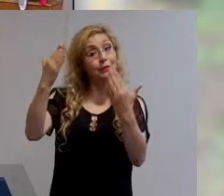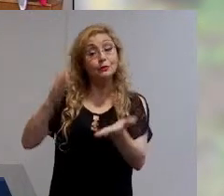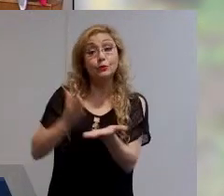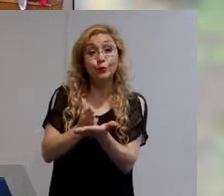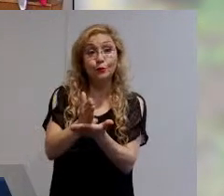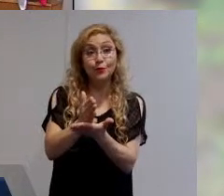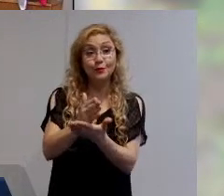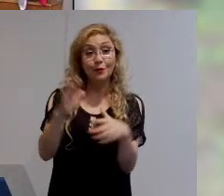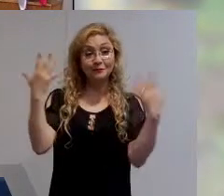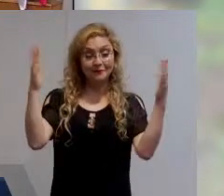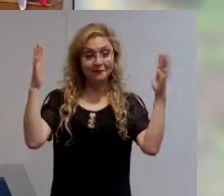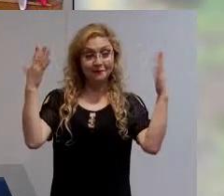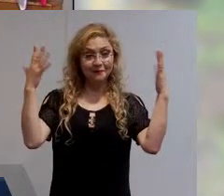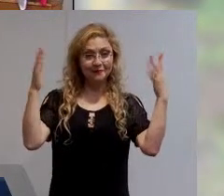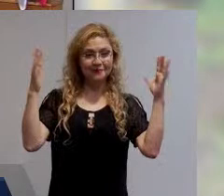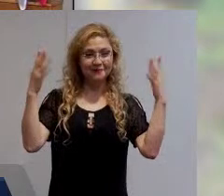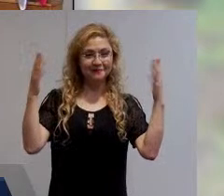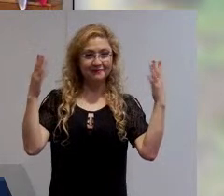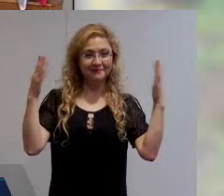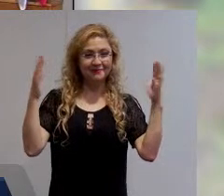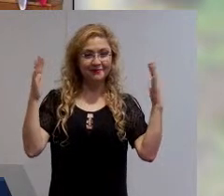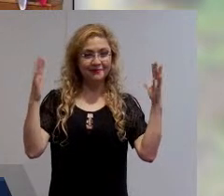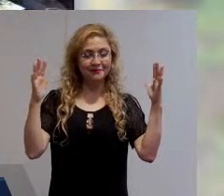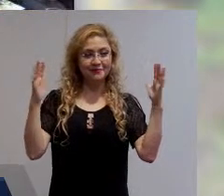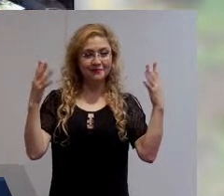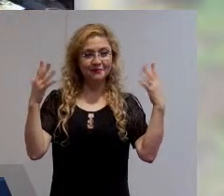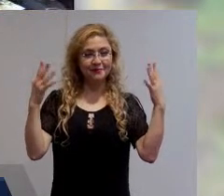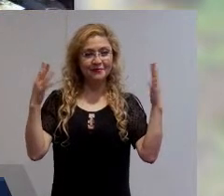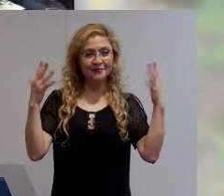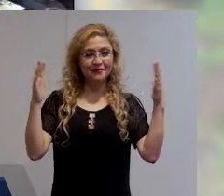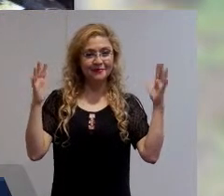and provide us with his opening remarks.